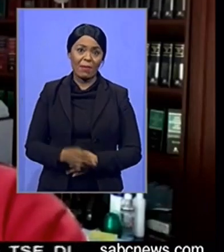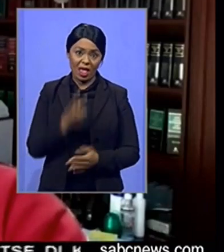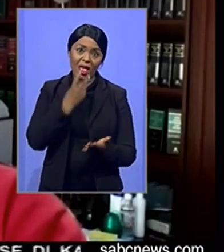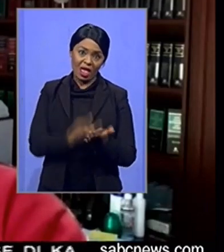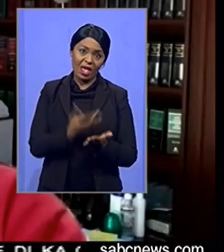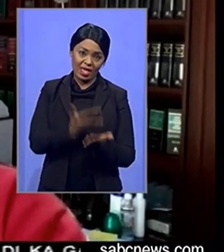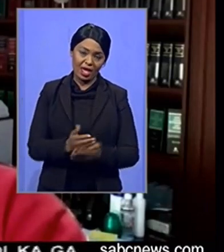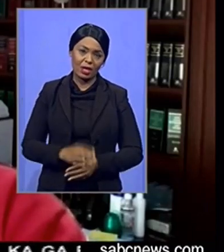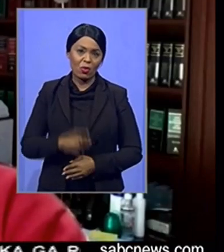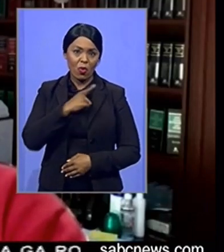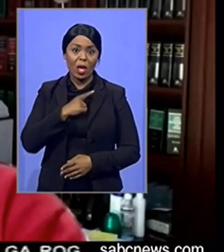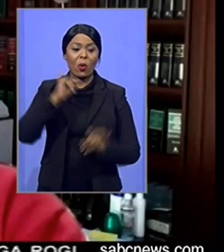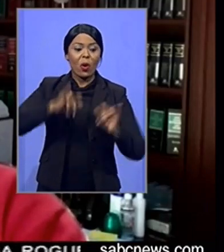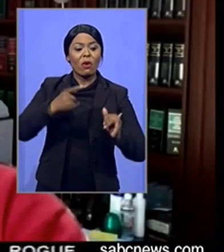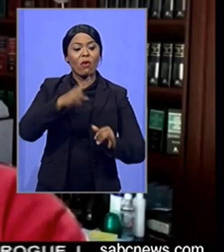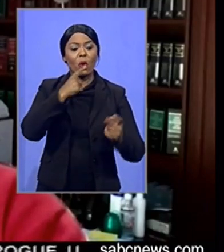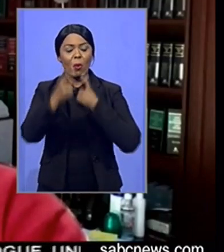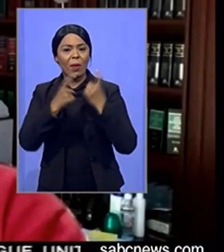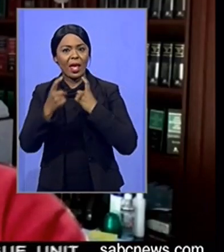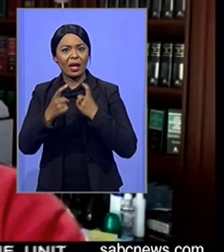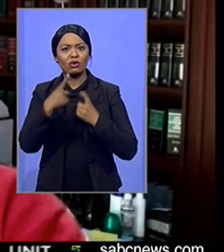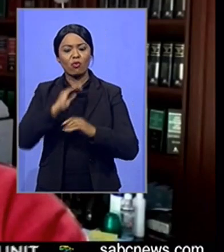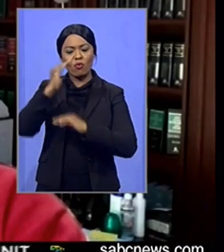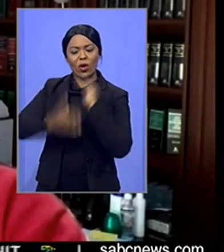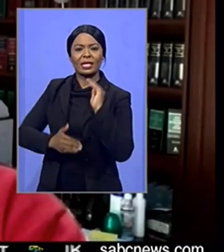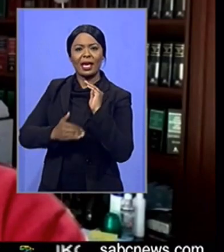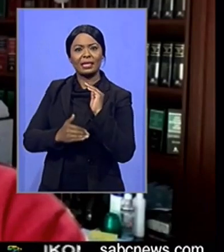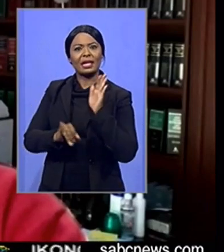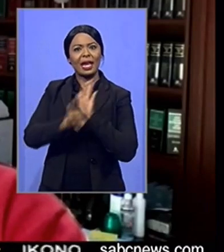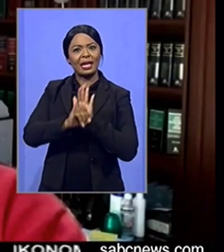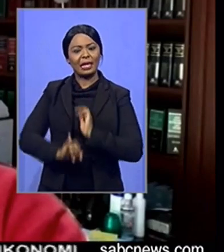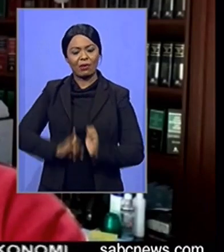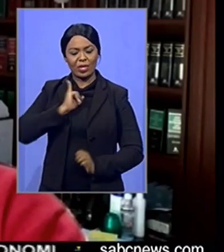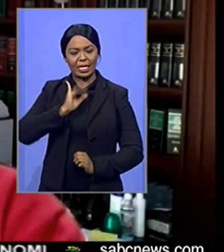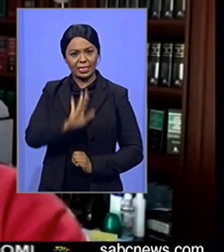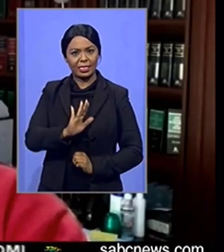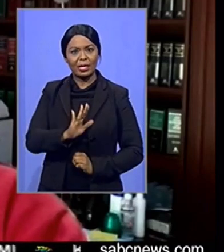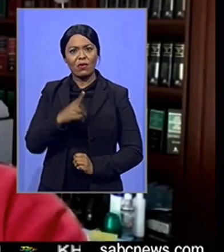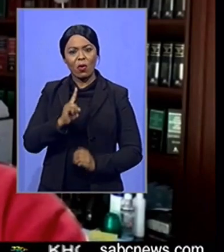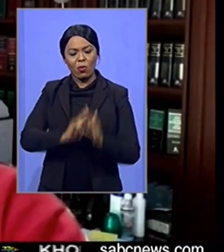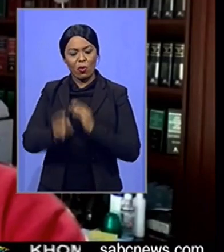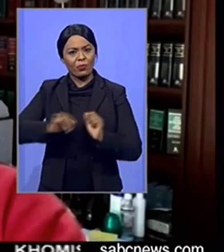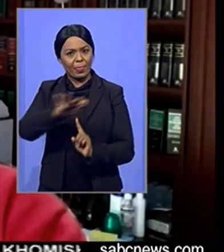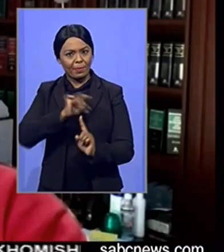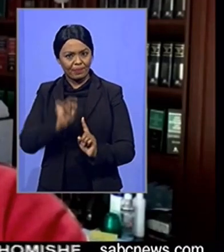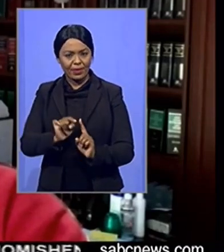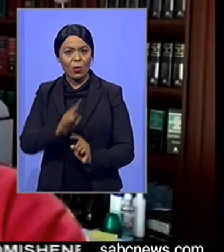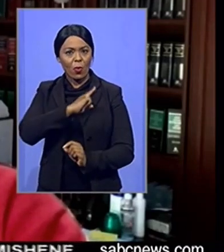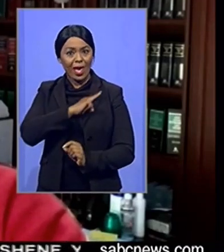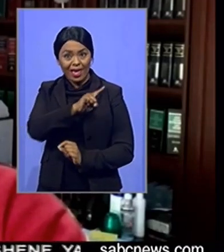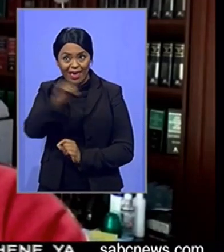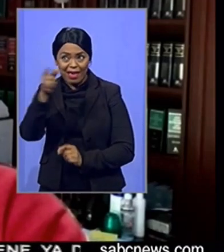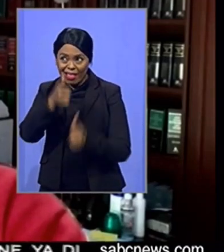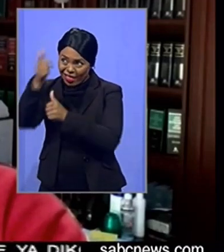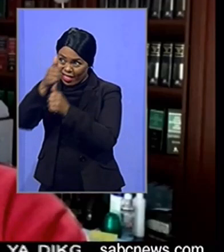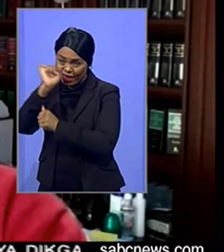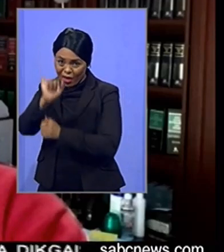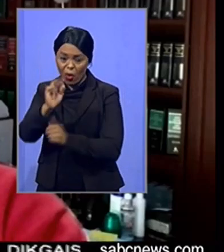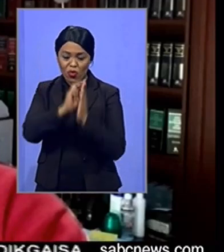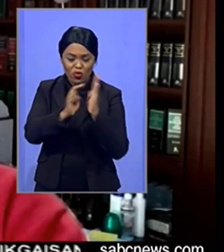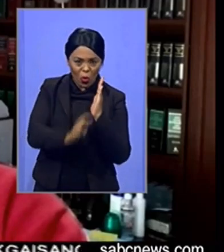for a complaint to protect the integrity and the sanctity of the fraternity. They are the custodians of the rules